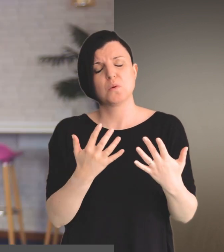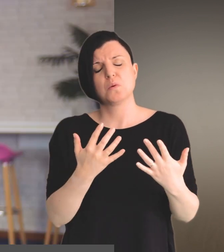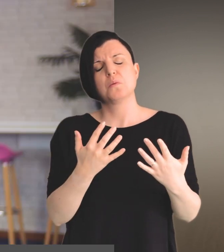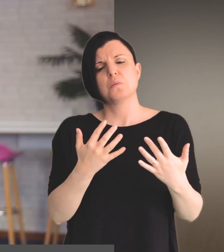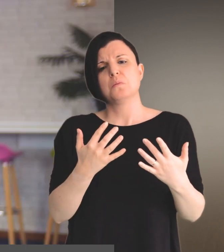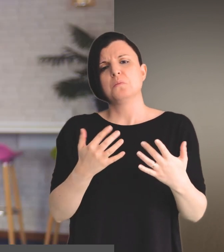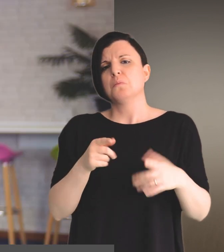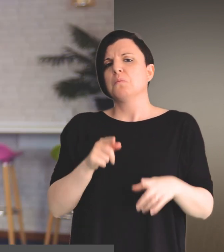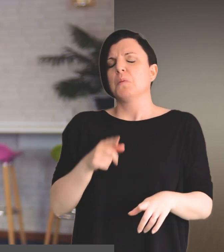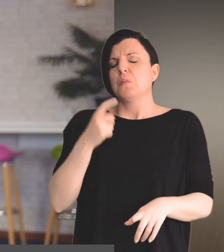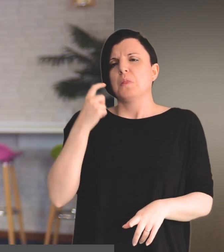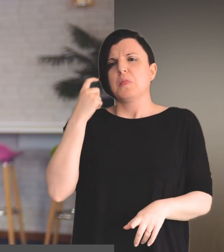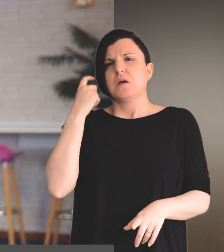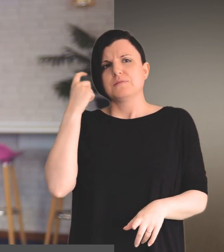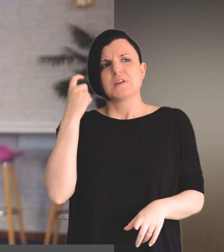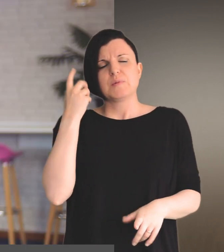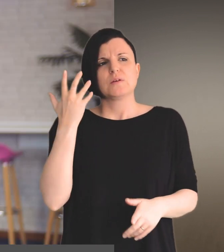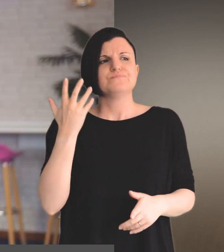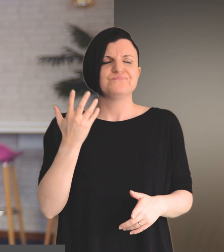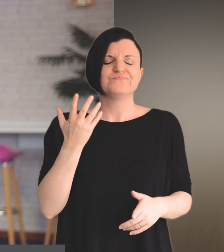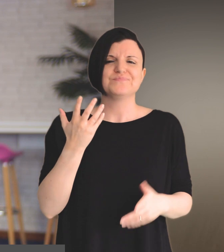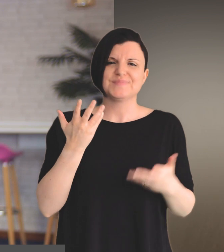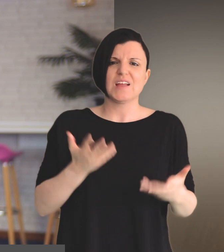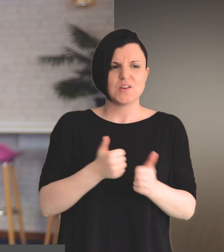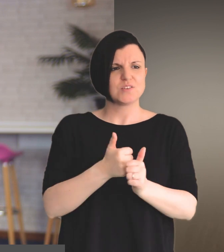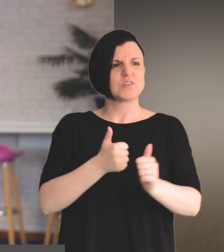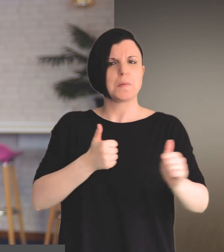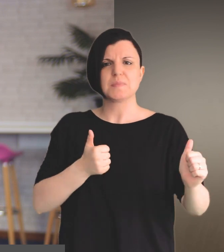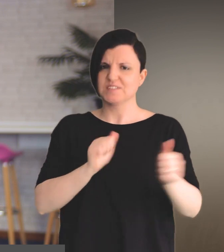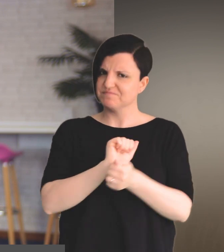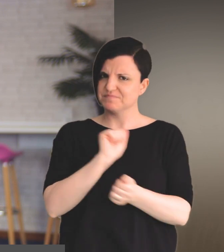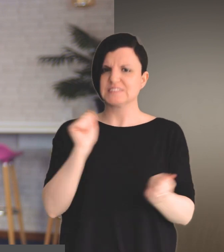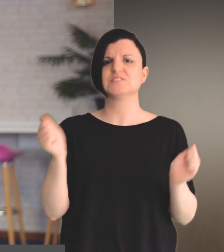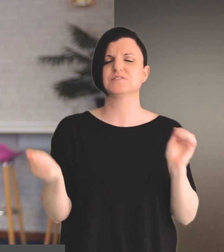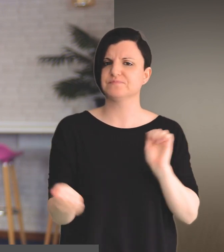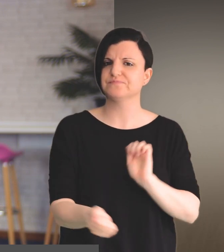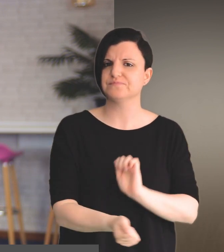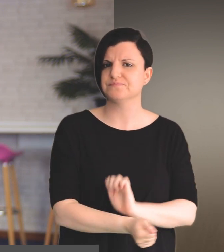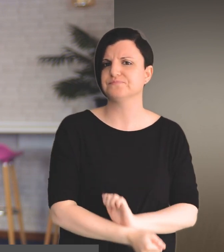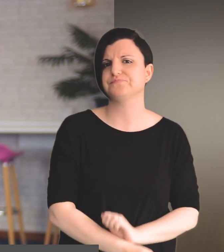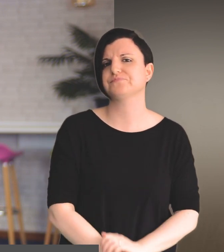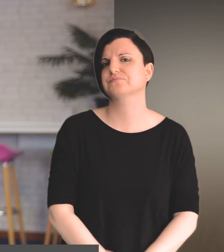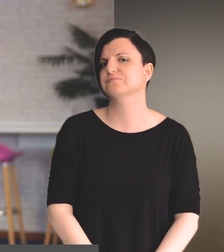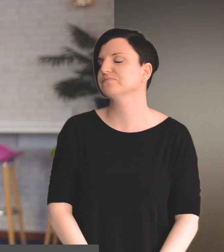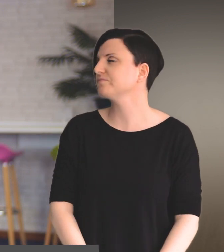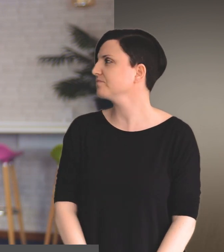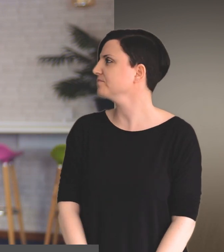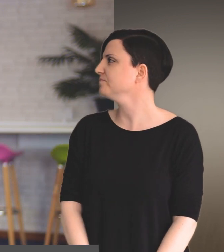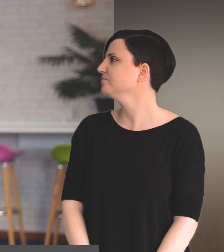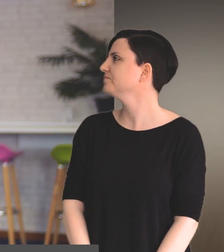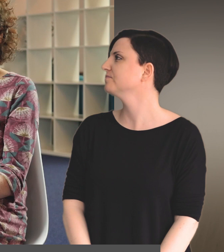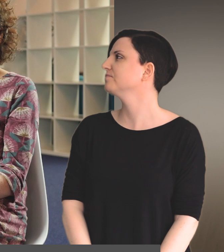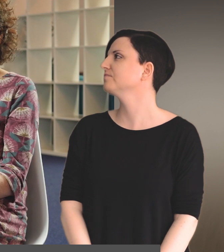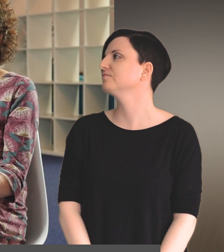So that in itself has a fundamental impact on how we look at the work that we do and actually frankly how we look at